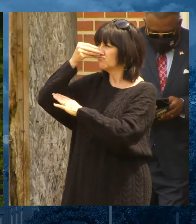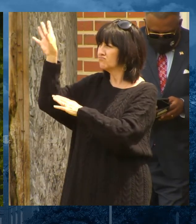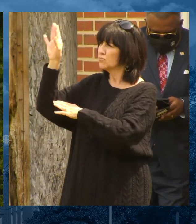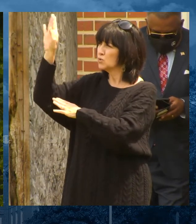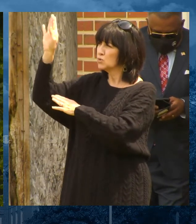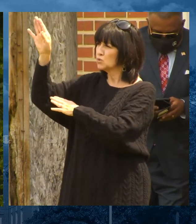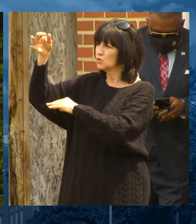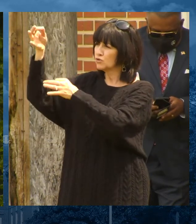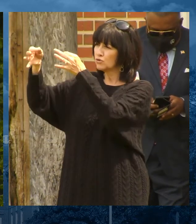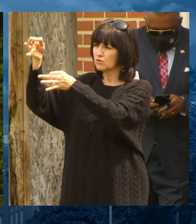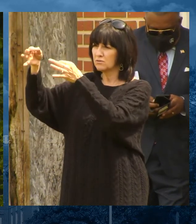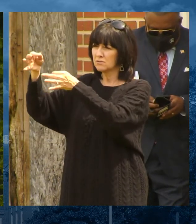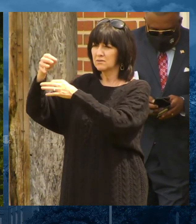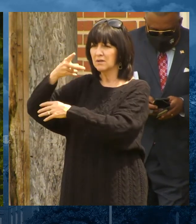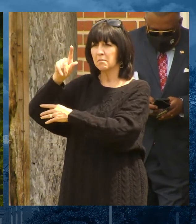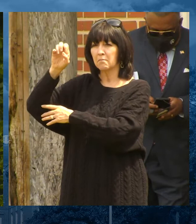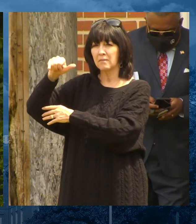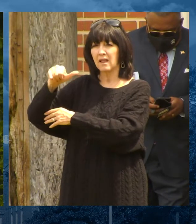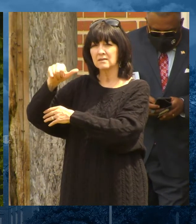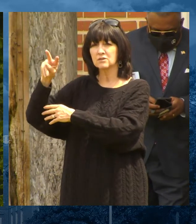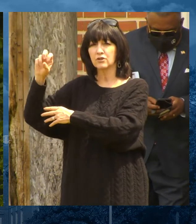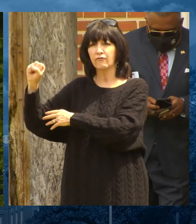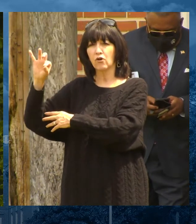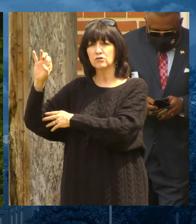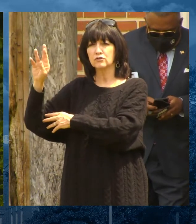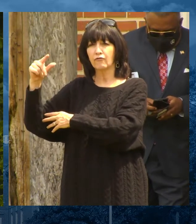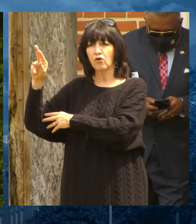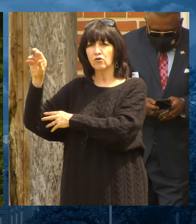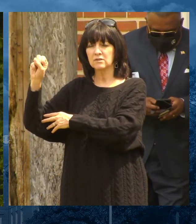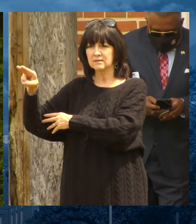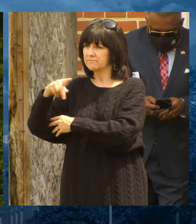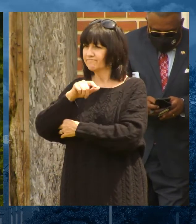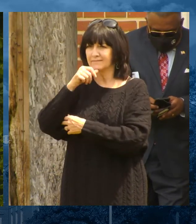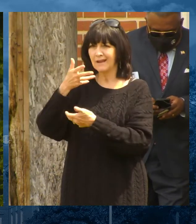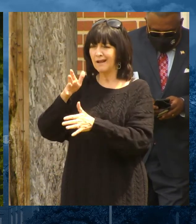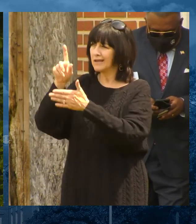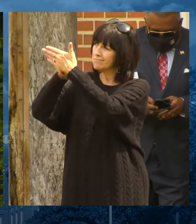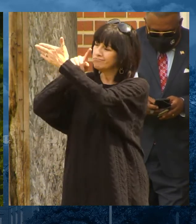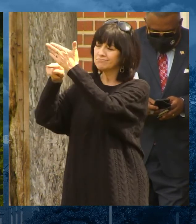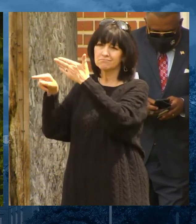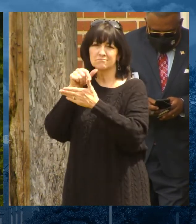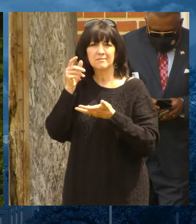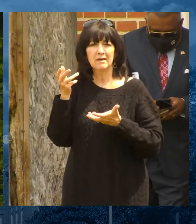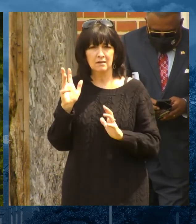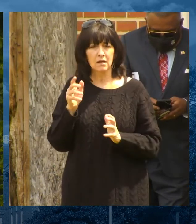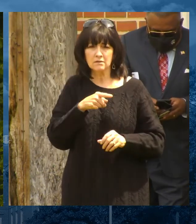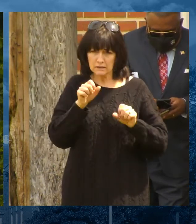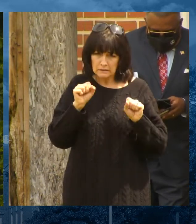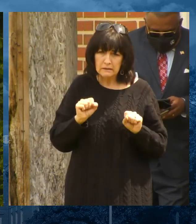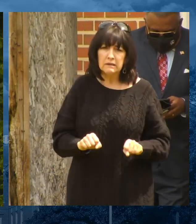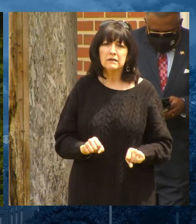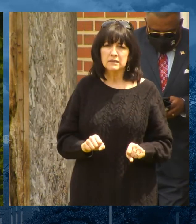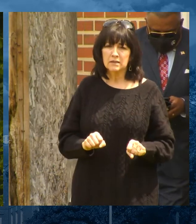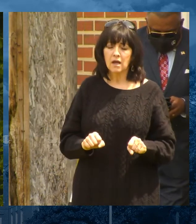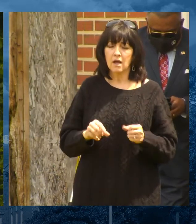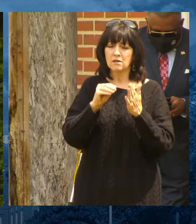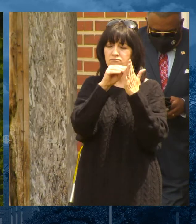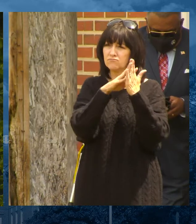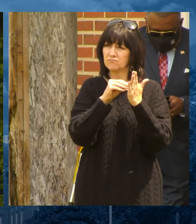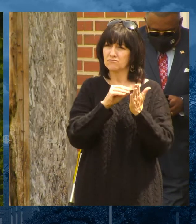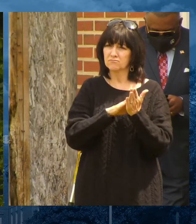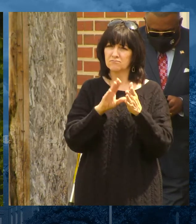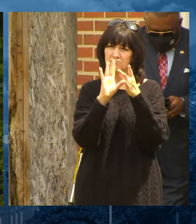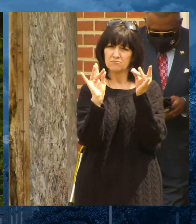versus Ferguson. But he was able to make an observation, which was cited extensively in Brown versus Board